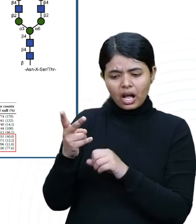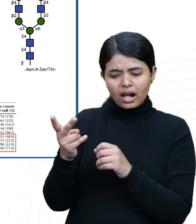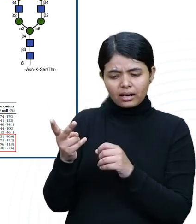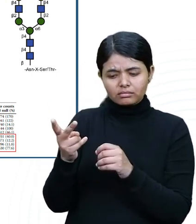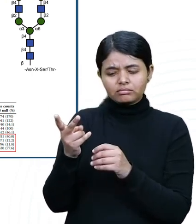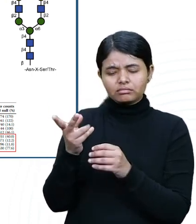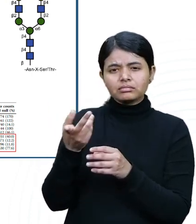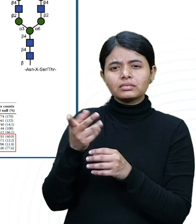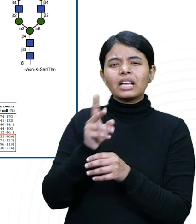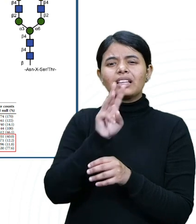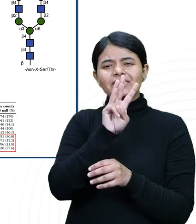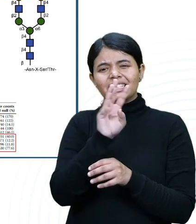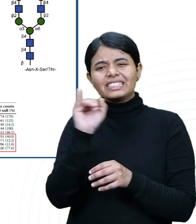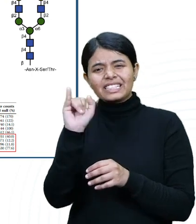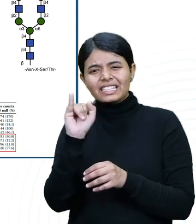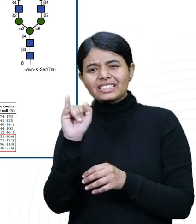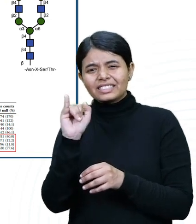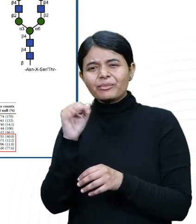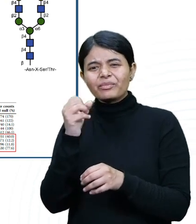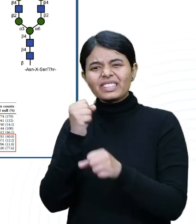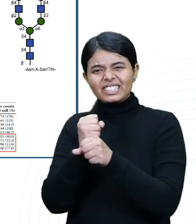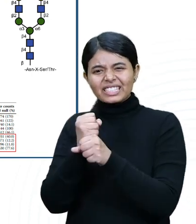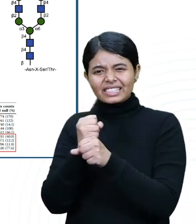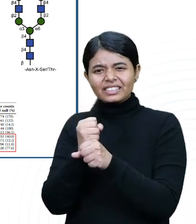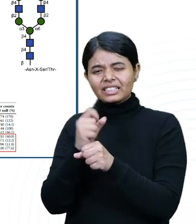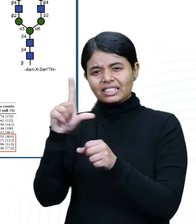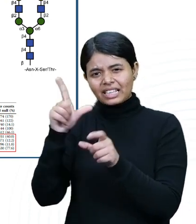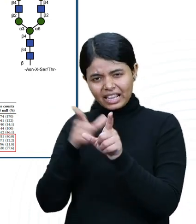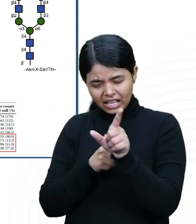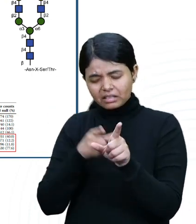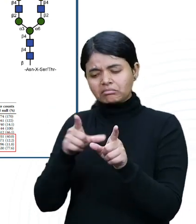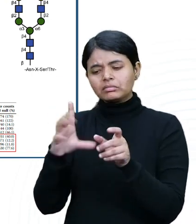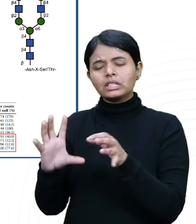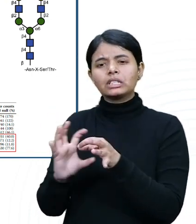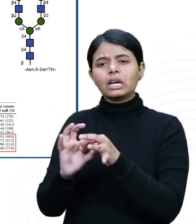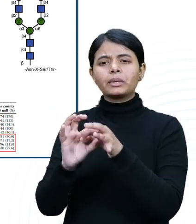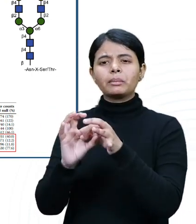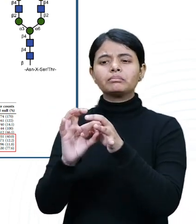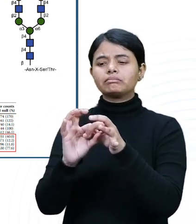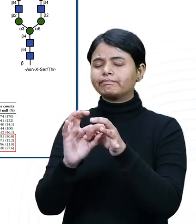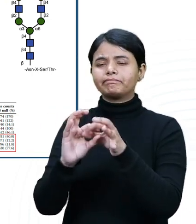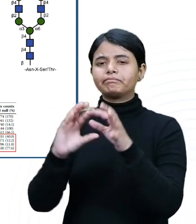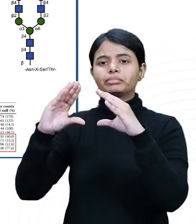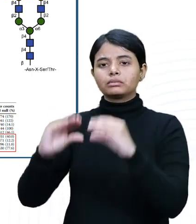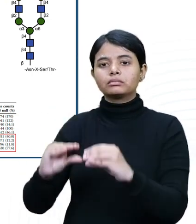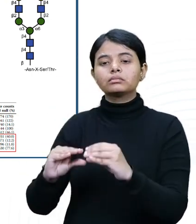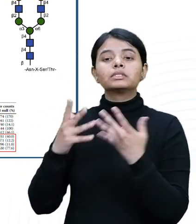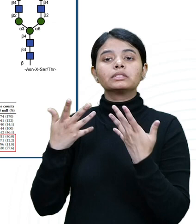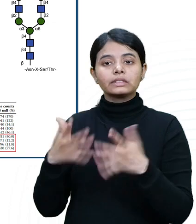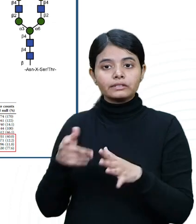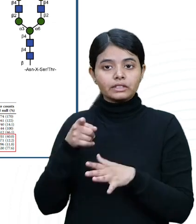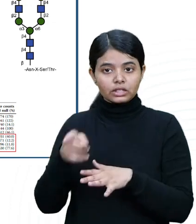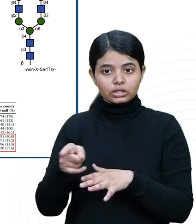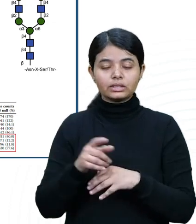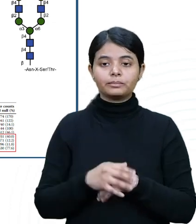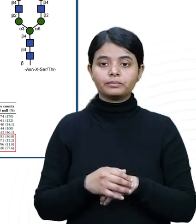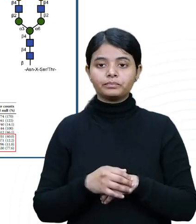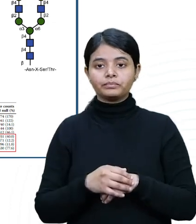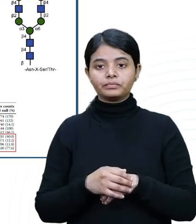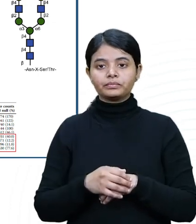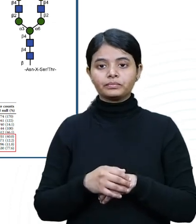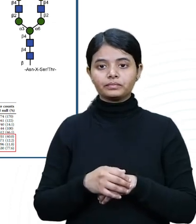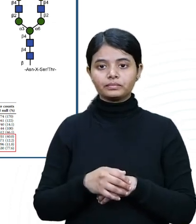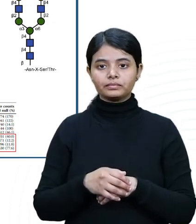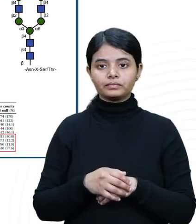similar, like TBGT10, and it's the most possible candidate is the number 16 here, which is